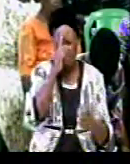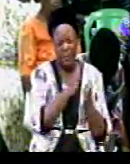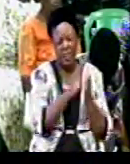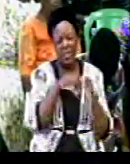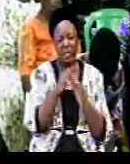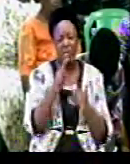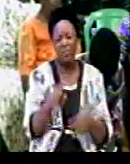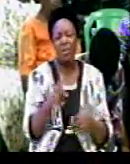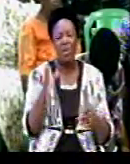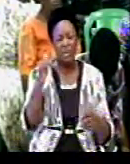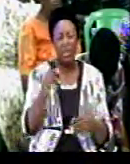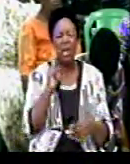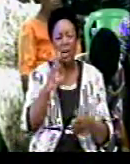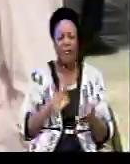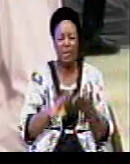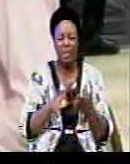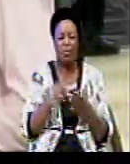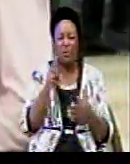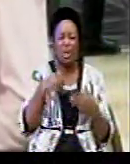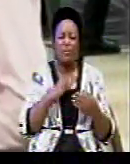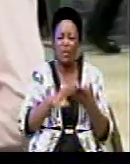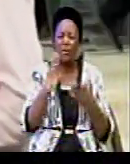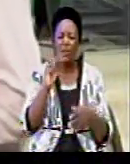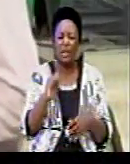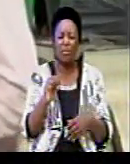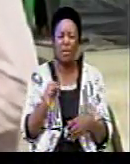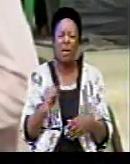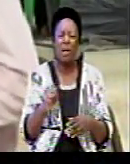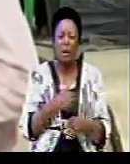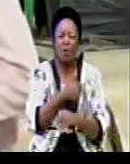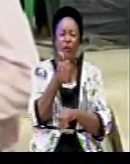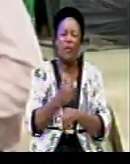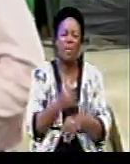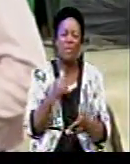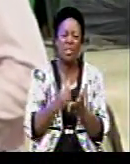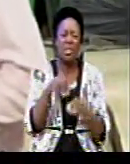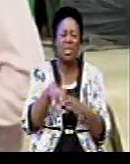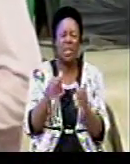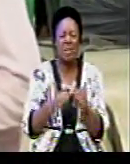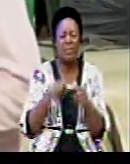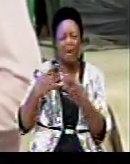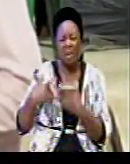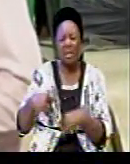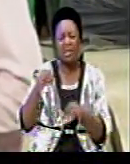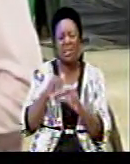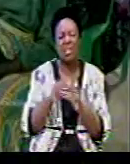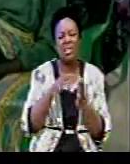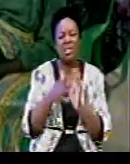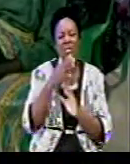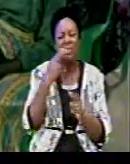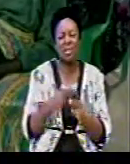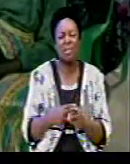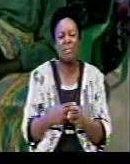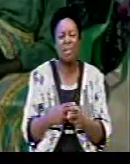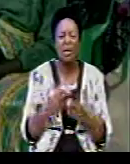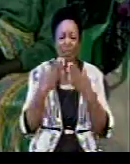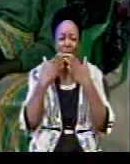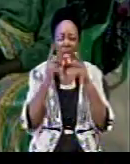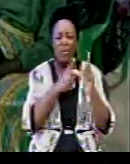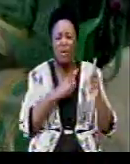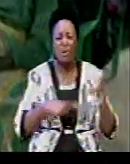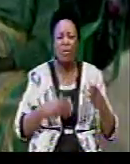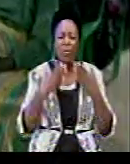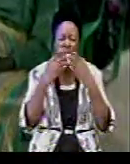congregated in churches anywhere, everywhere, in every country. Let's do this one reverently